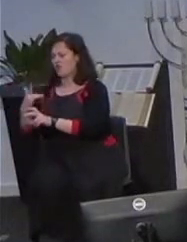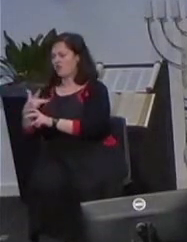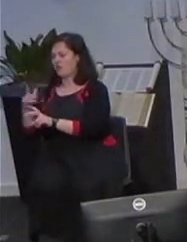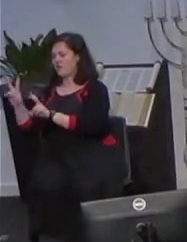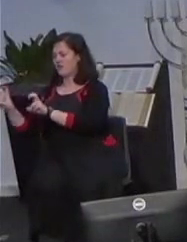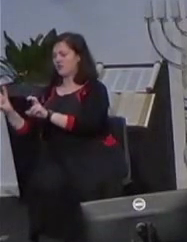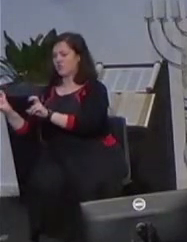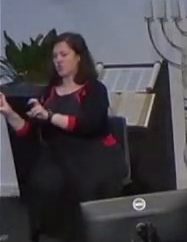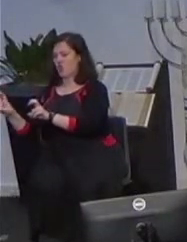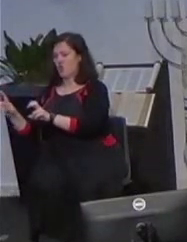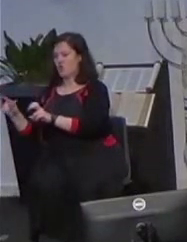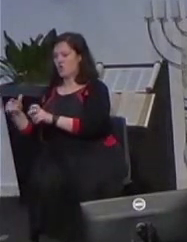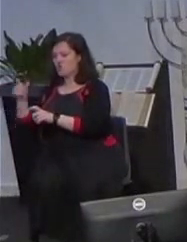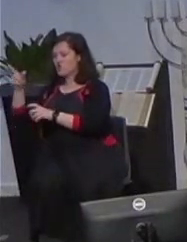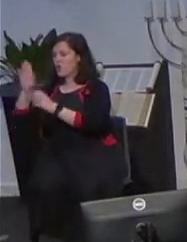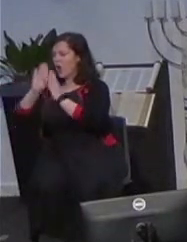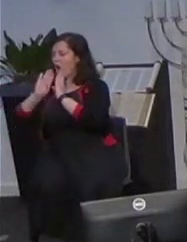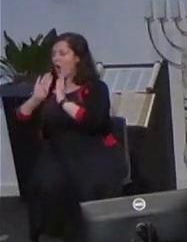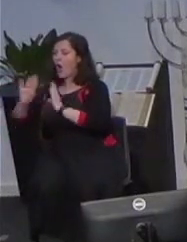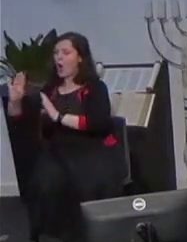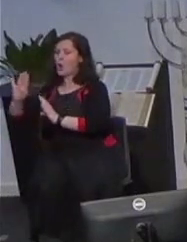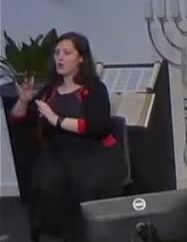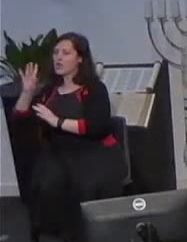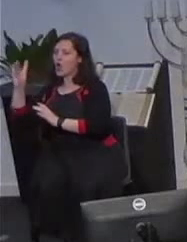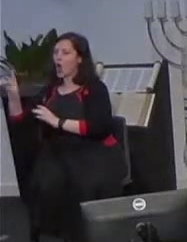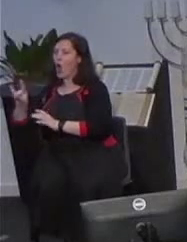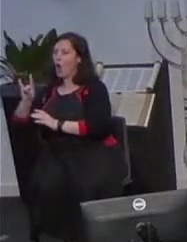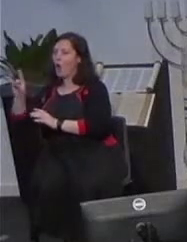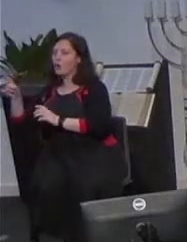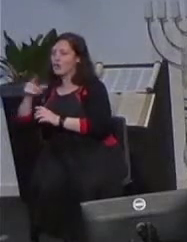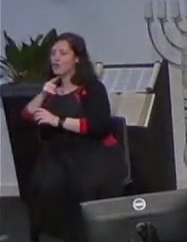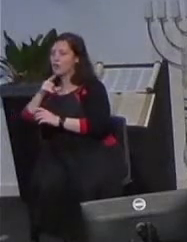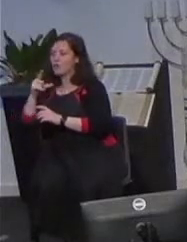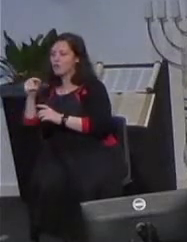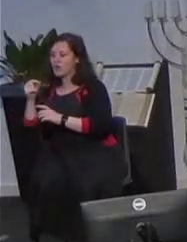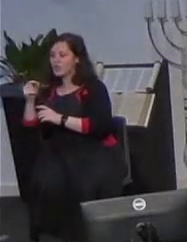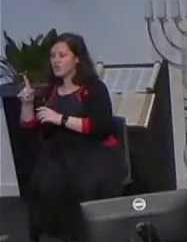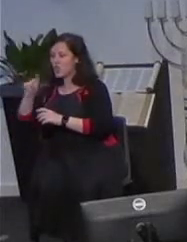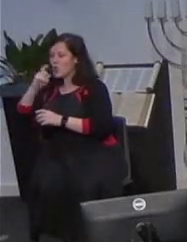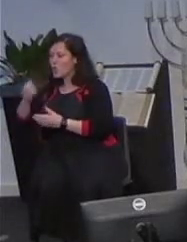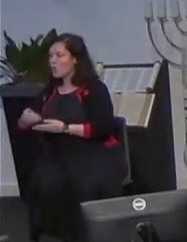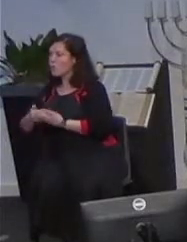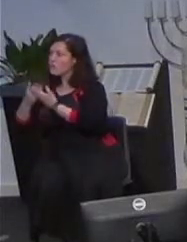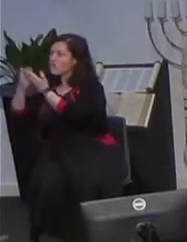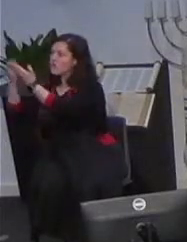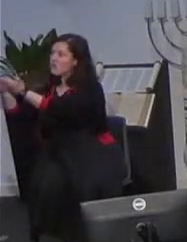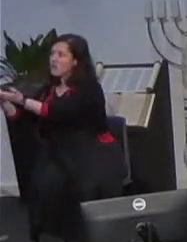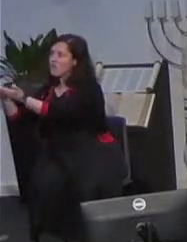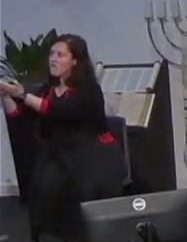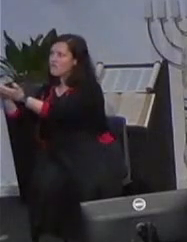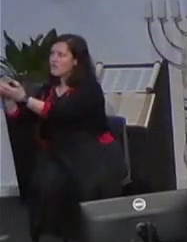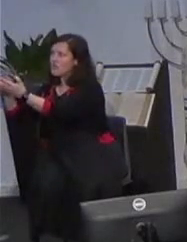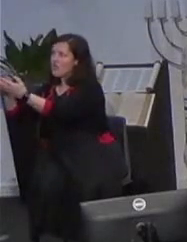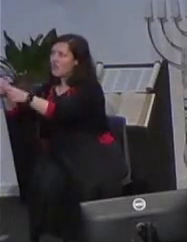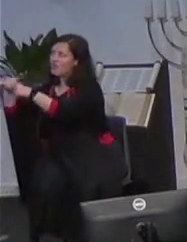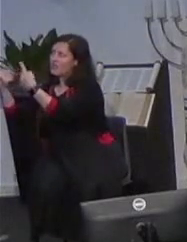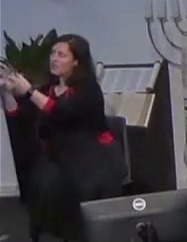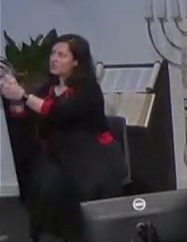priesthood, to offer spiritual sacrifices that will be well-pleasing to God through Jesus the Messiah.